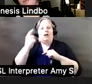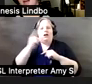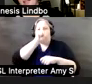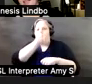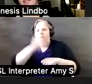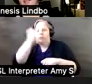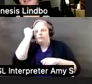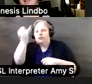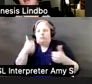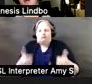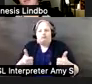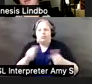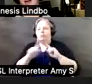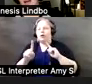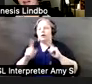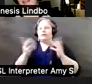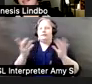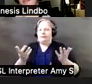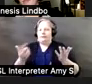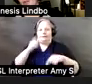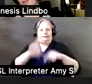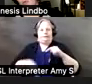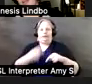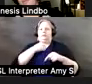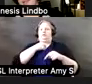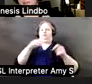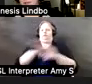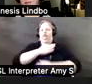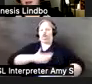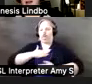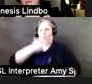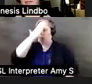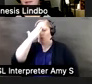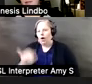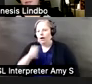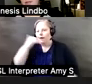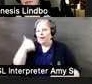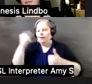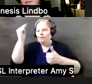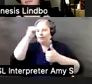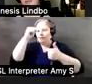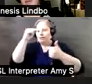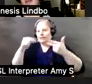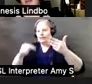idea behind it, but I can't fully enjoy it because it doesn't have these features.